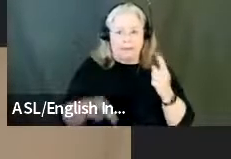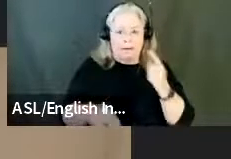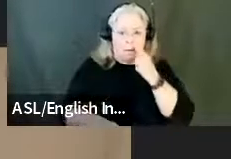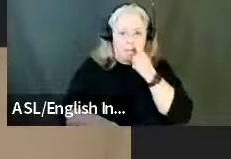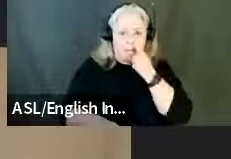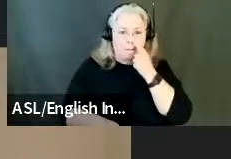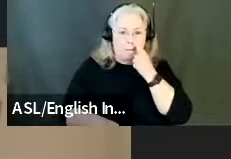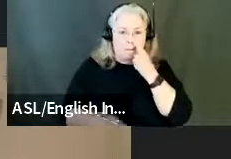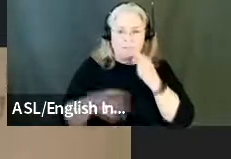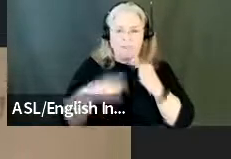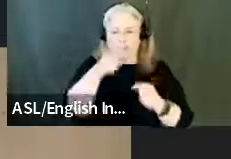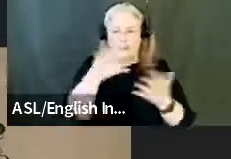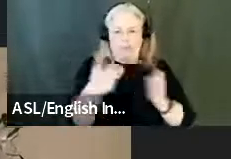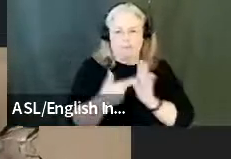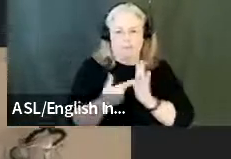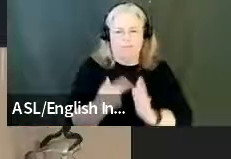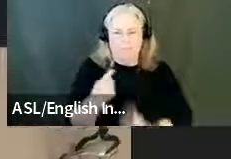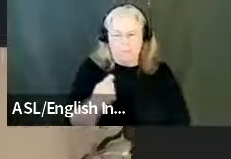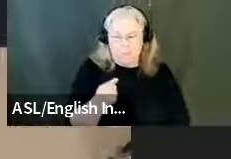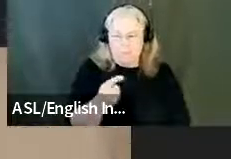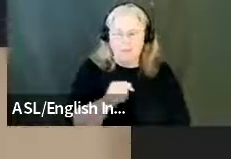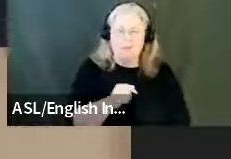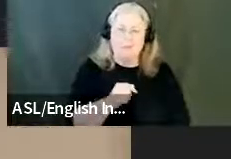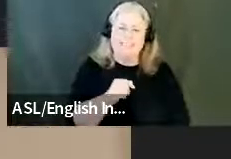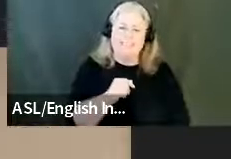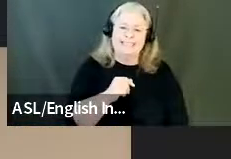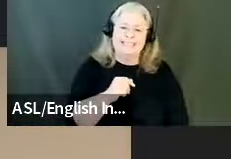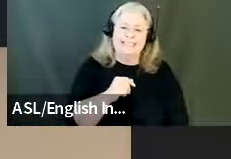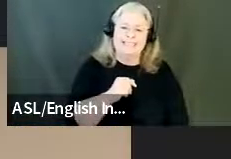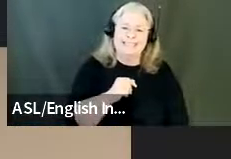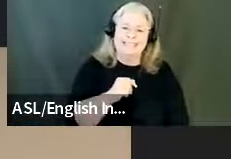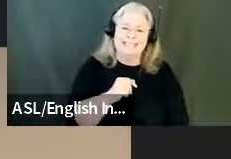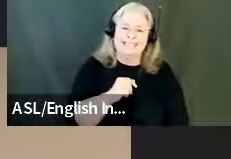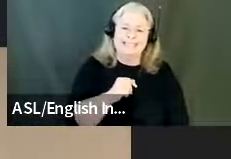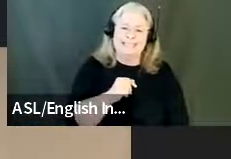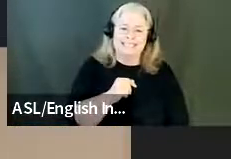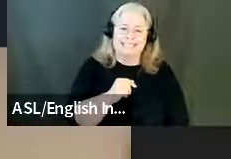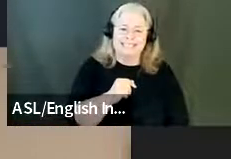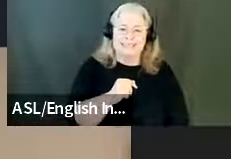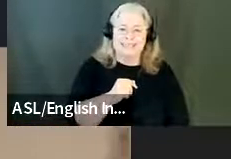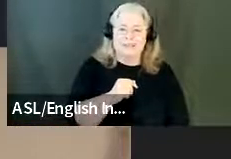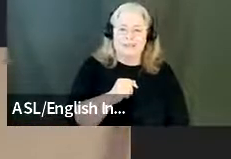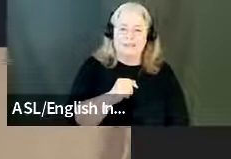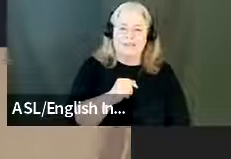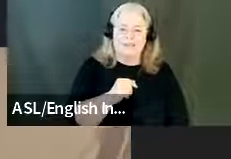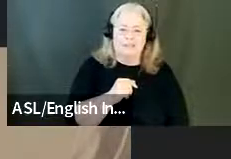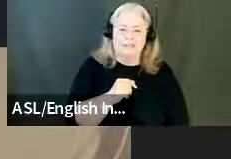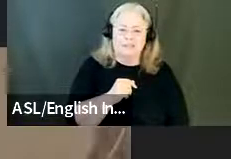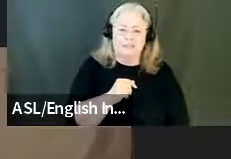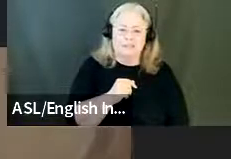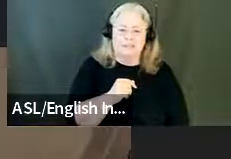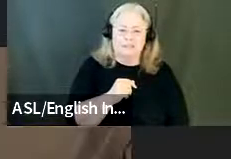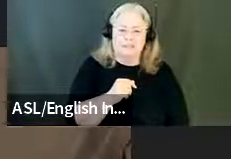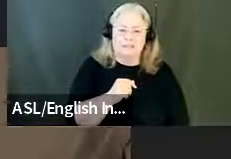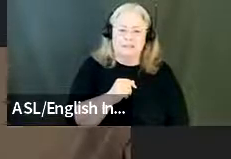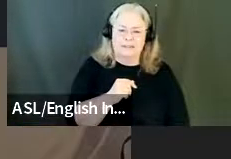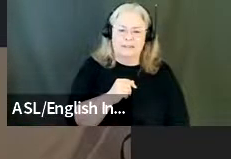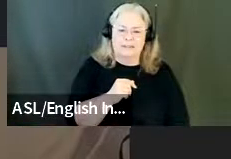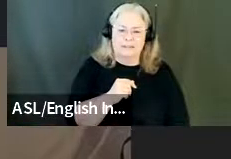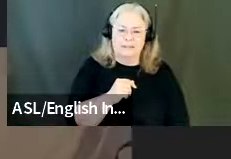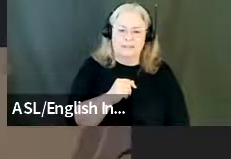This I wanted to show you and to create an interface with the quick grip clamps.